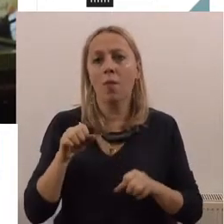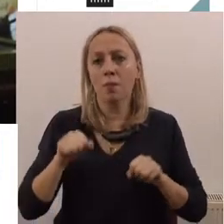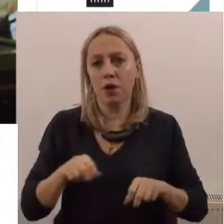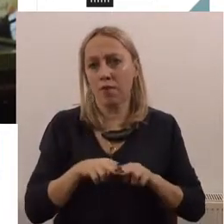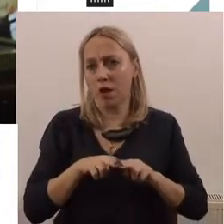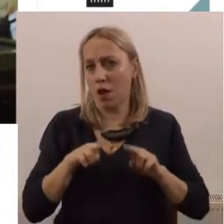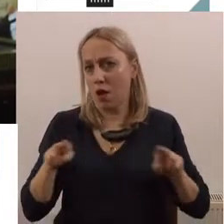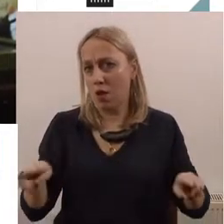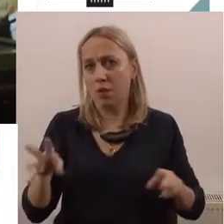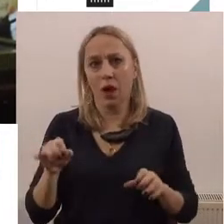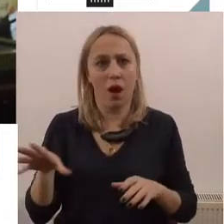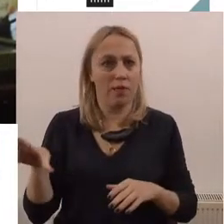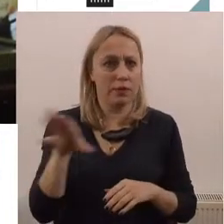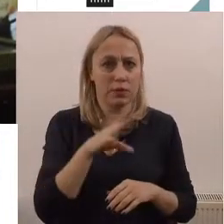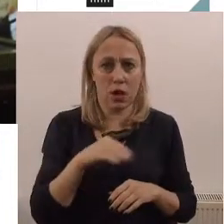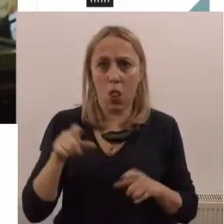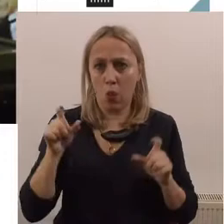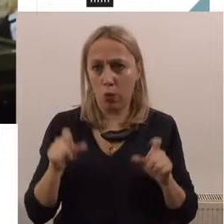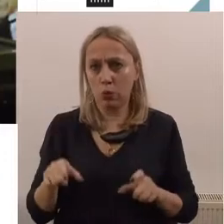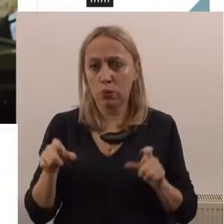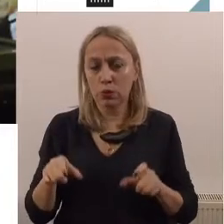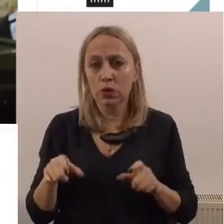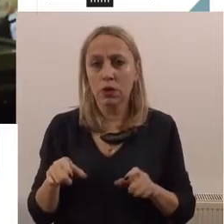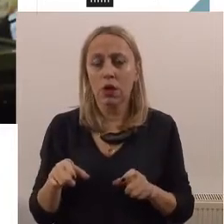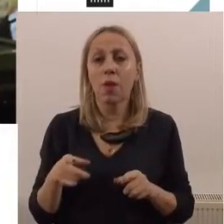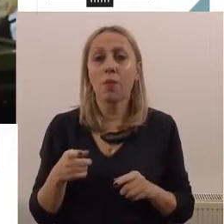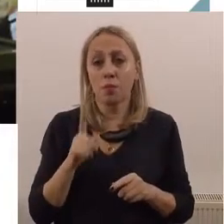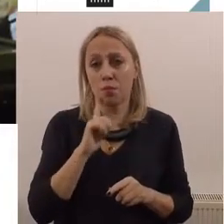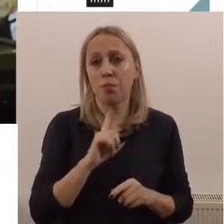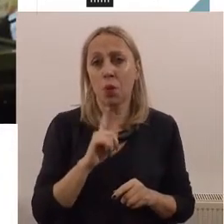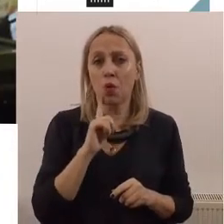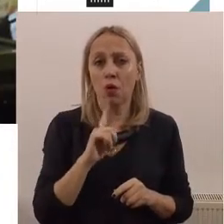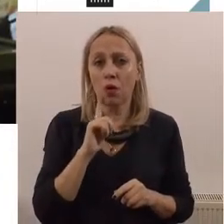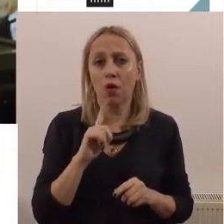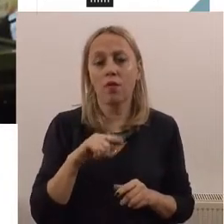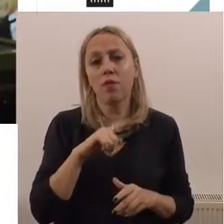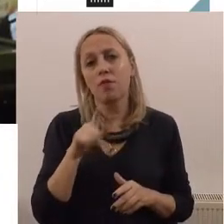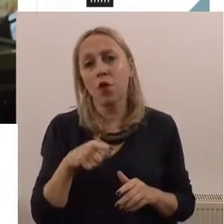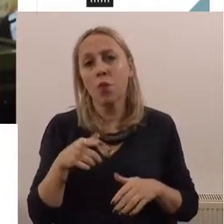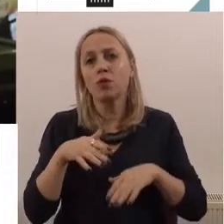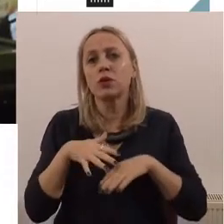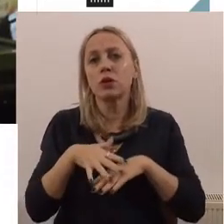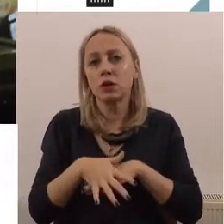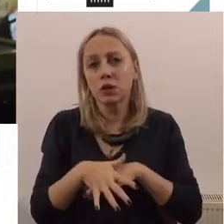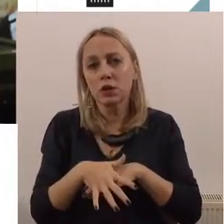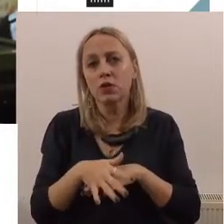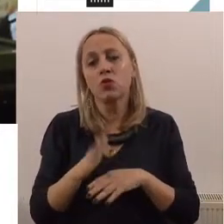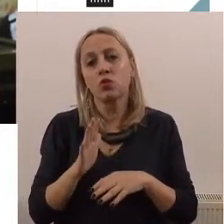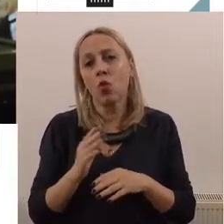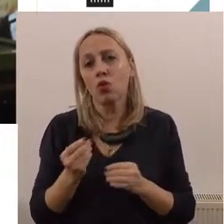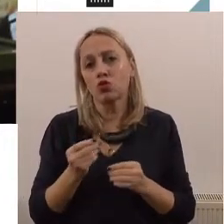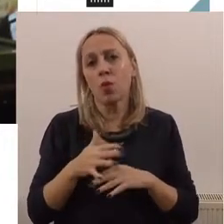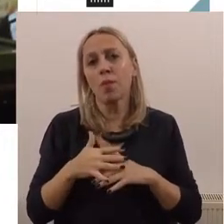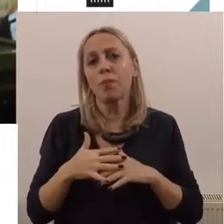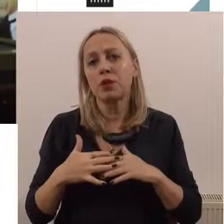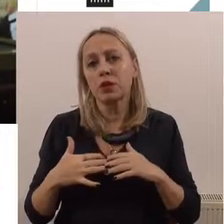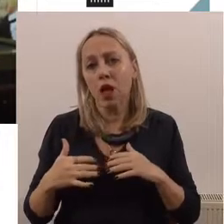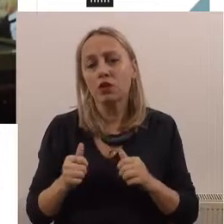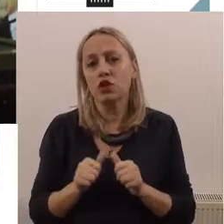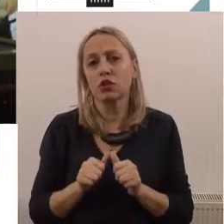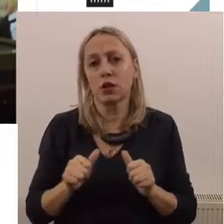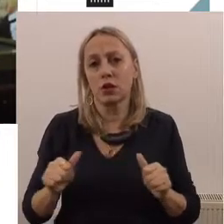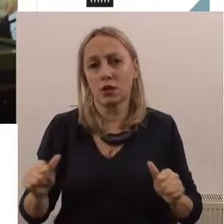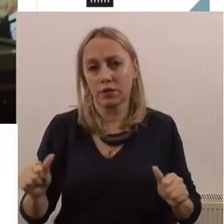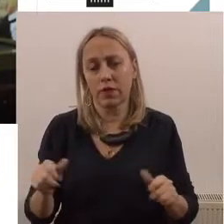and USA, there appeared a school of thought that people with disabilities have the